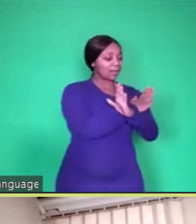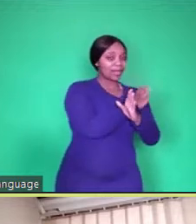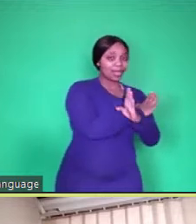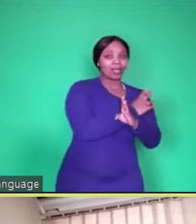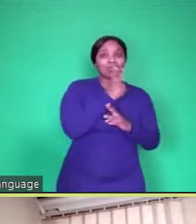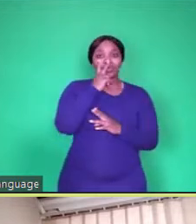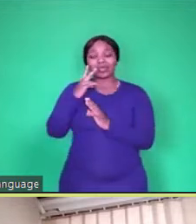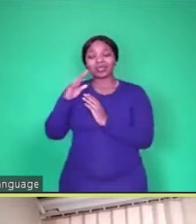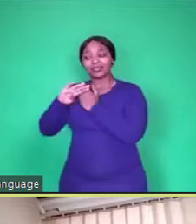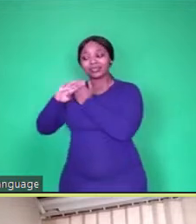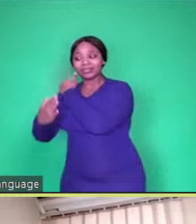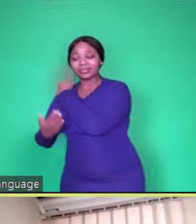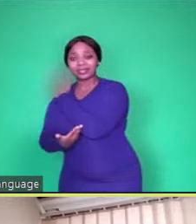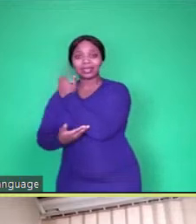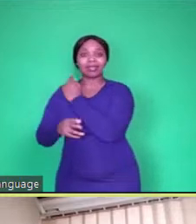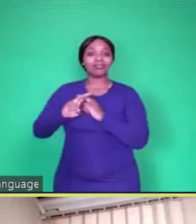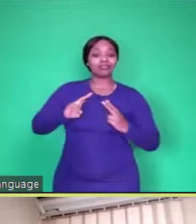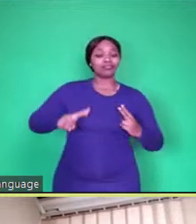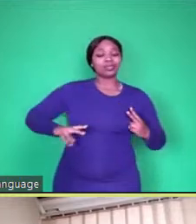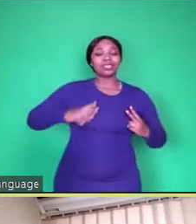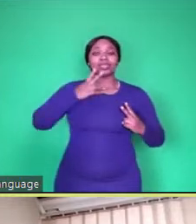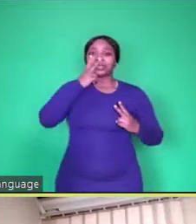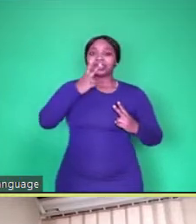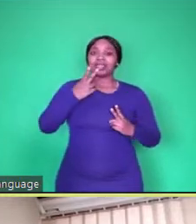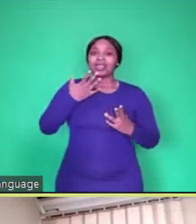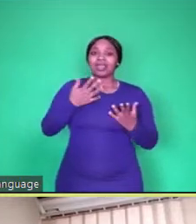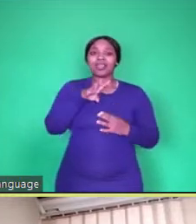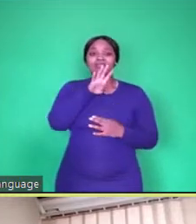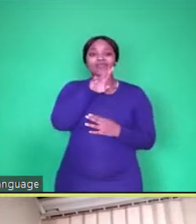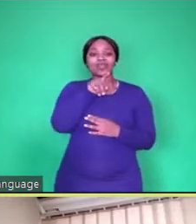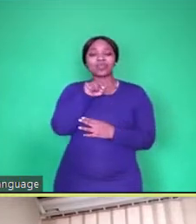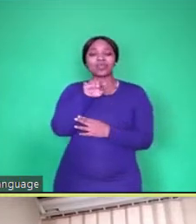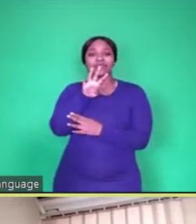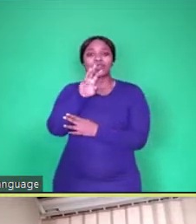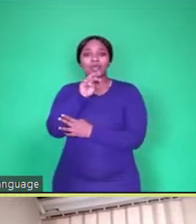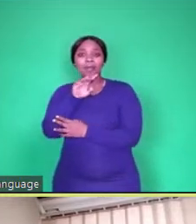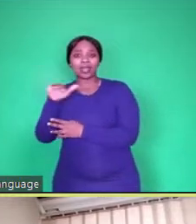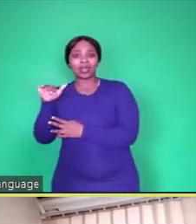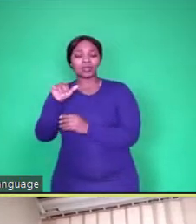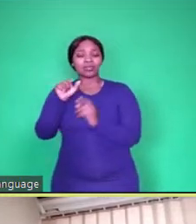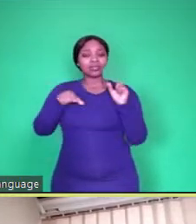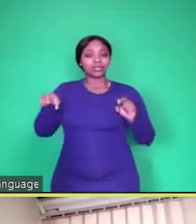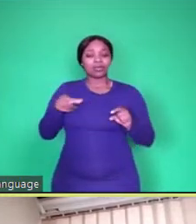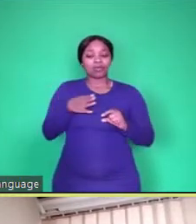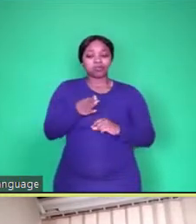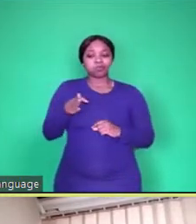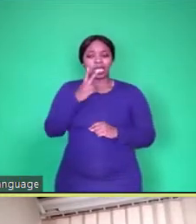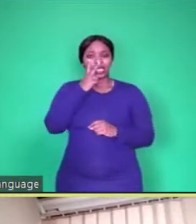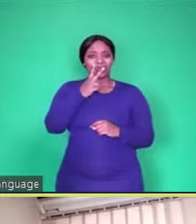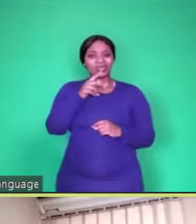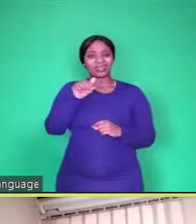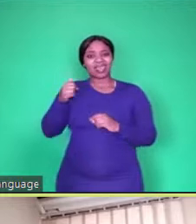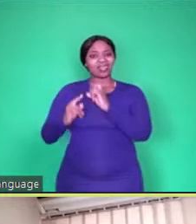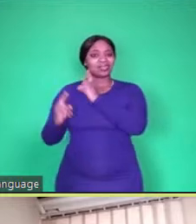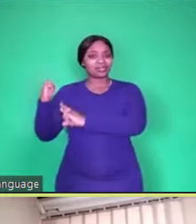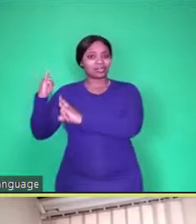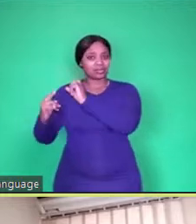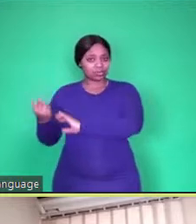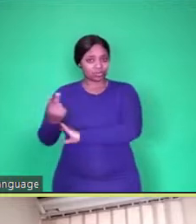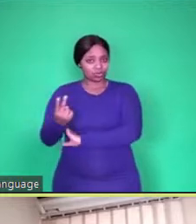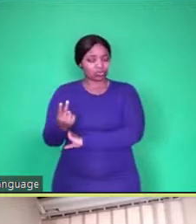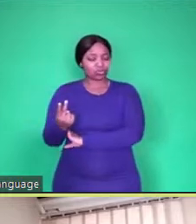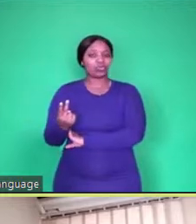able to look at the 4.4 million people, and we're able to look at other cities as well